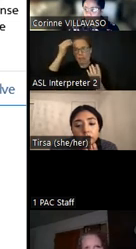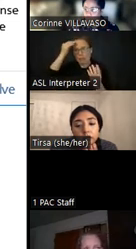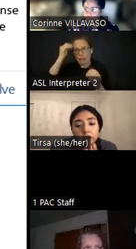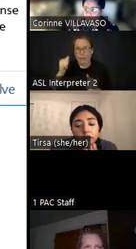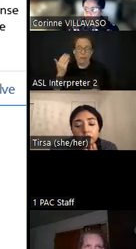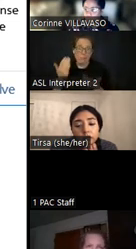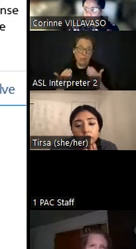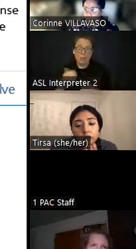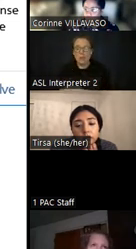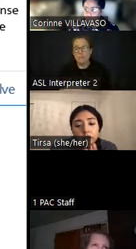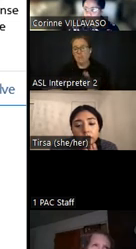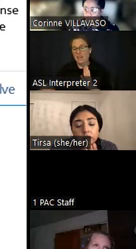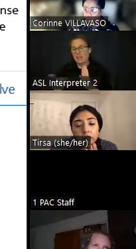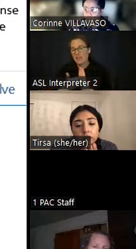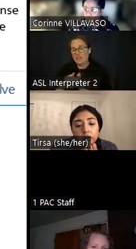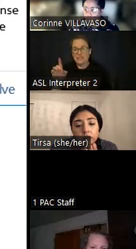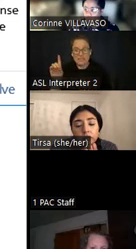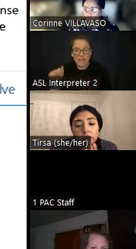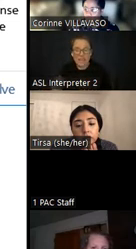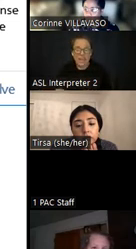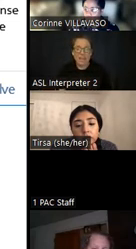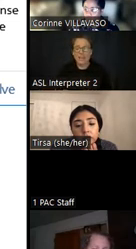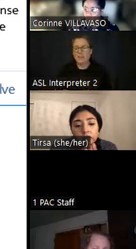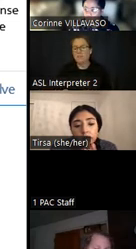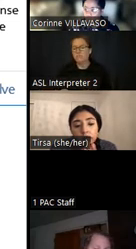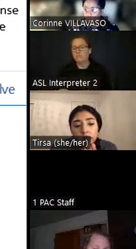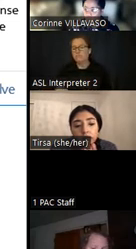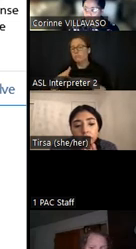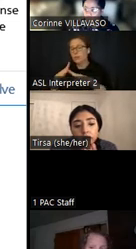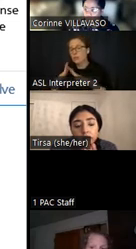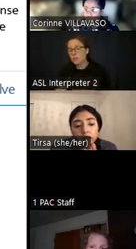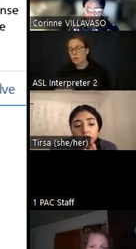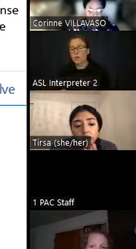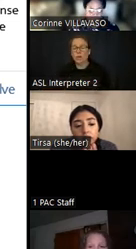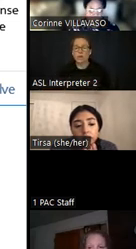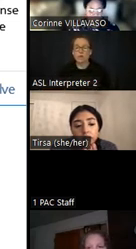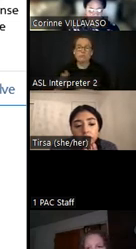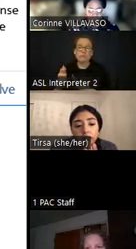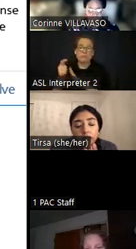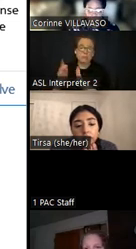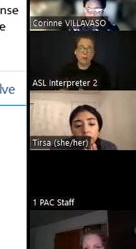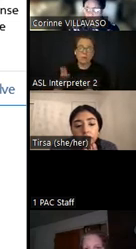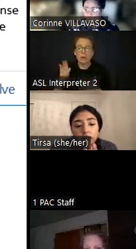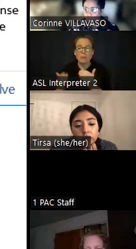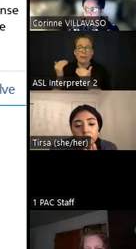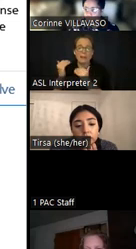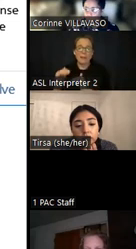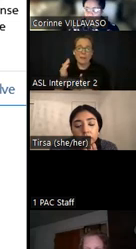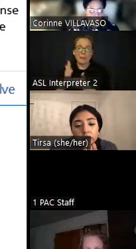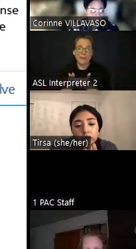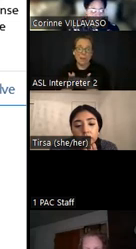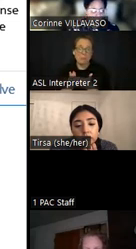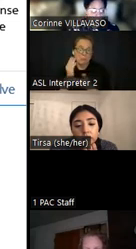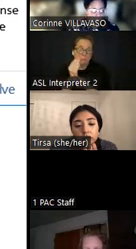prosecutors, district attorney, these kind of positions, maybe there's a potential that we would want to restrict that as well.